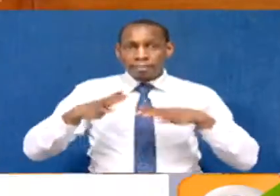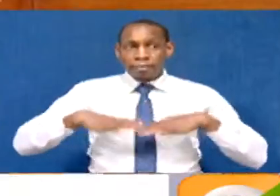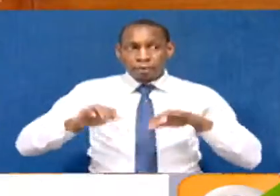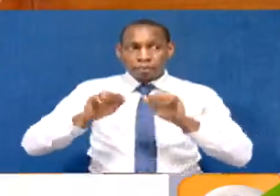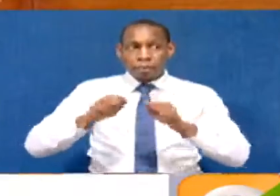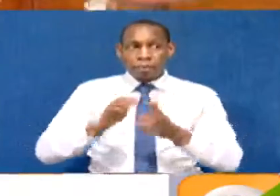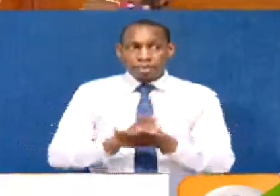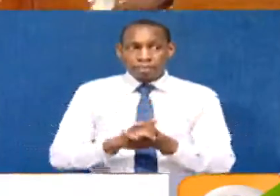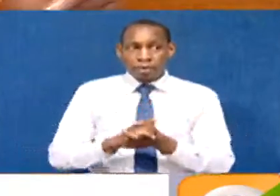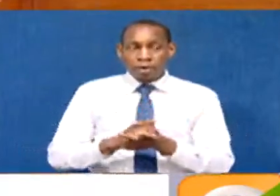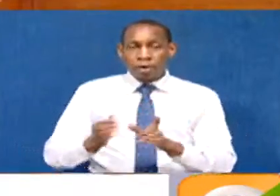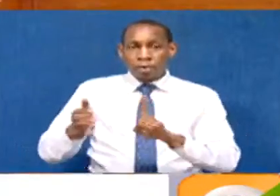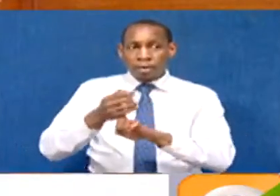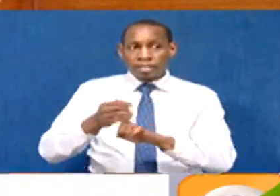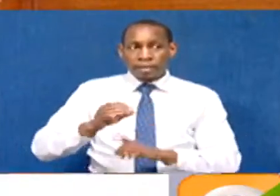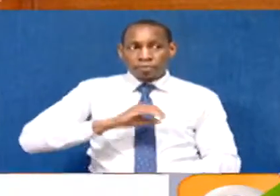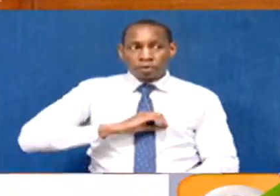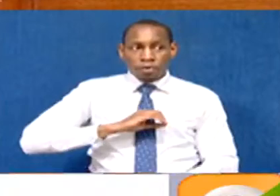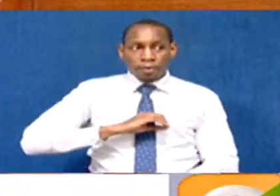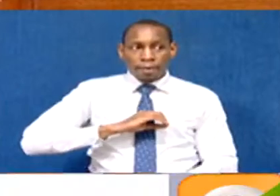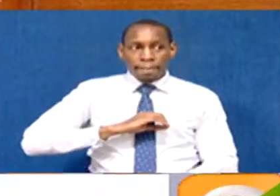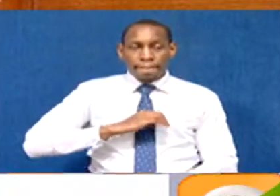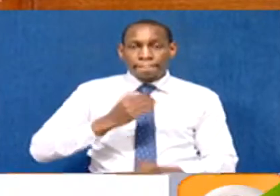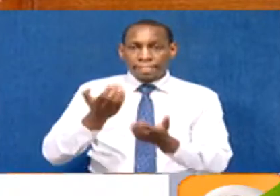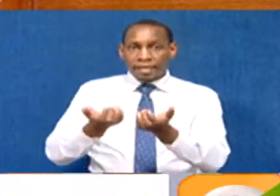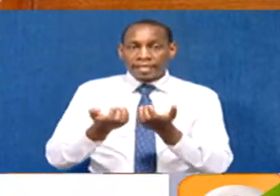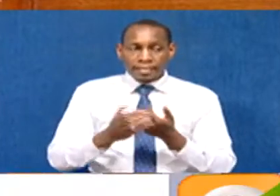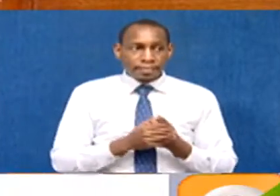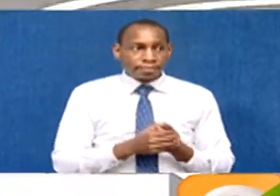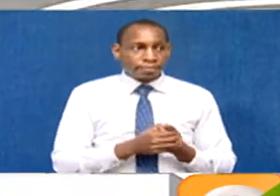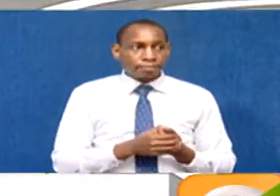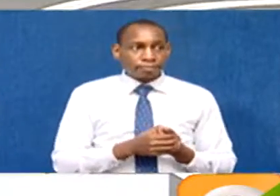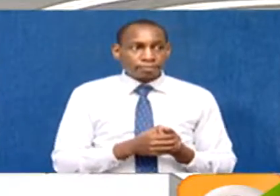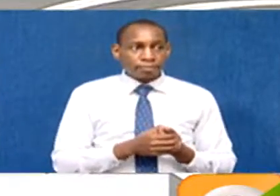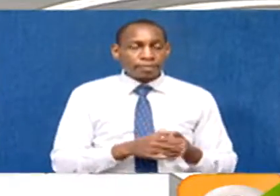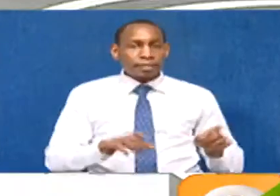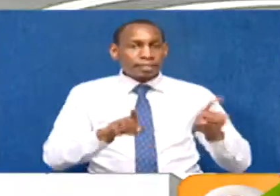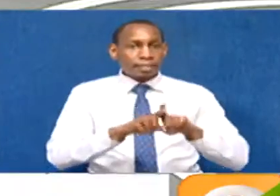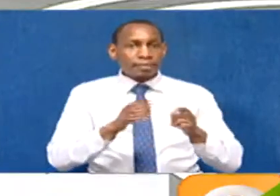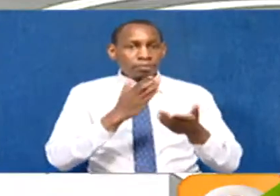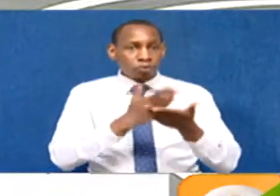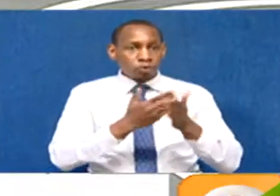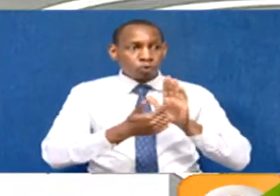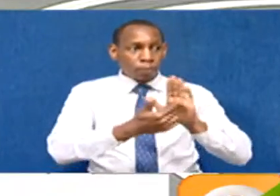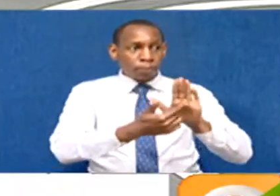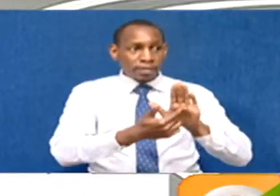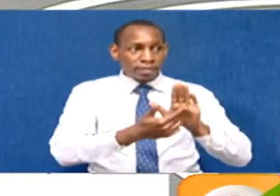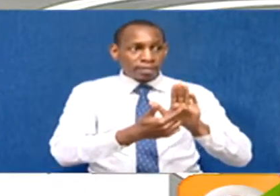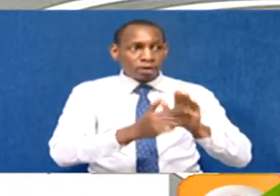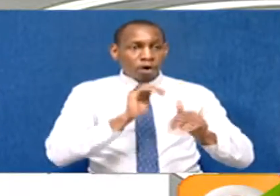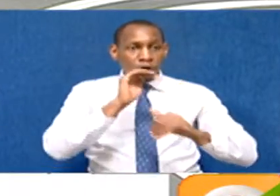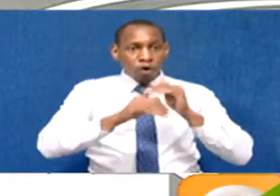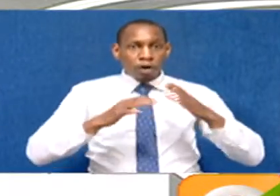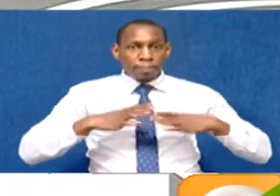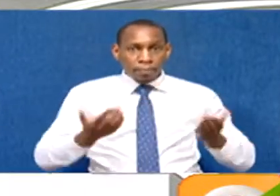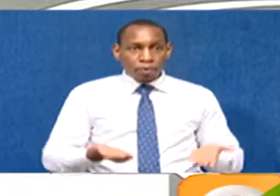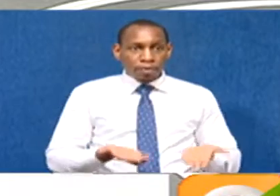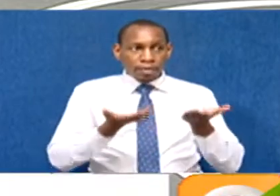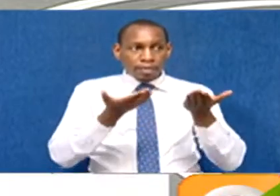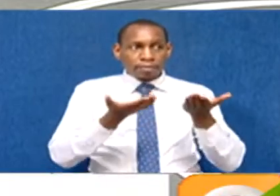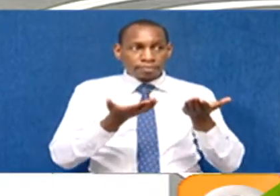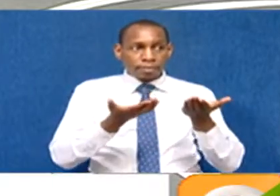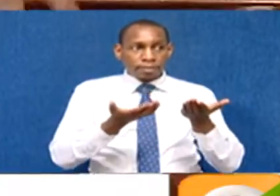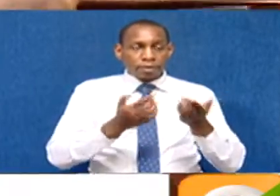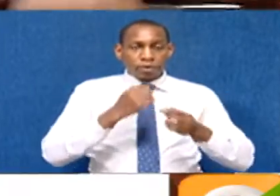be able to meet their own needs. Mm. And Jeff, that's exactly the point. We are bringing up everyone. How do you bring up